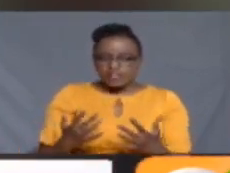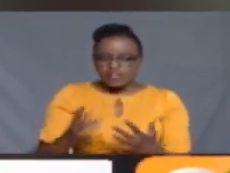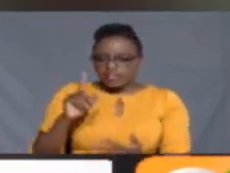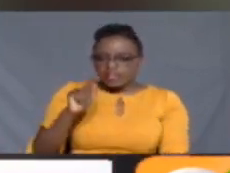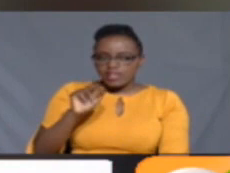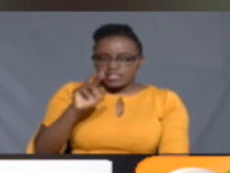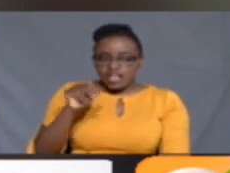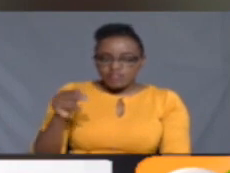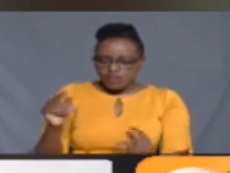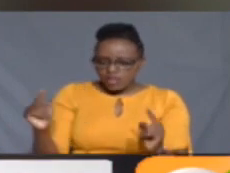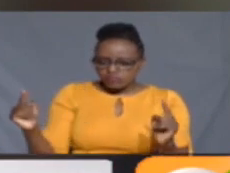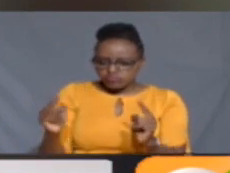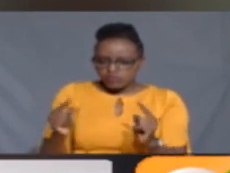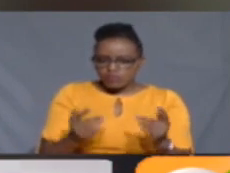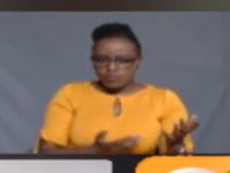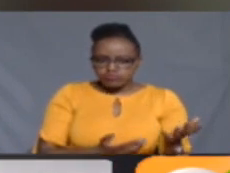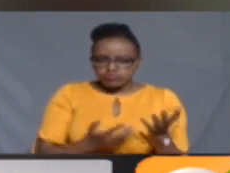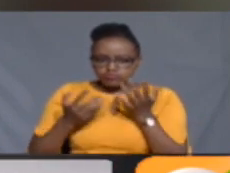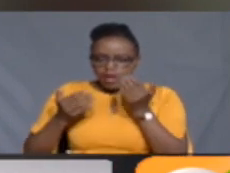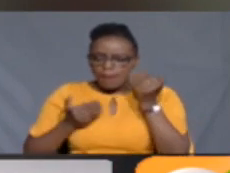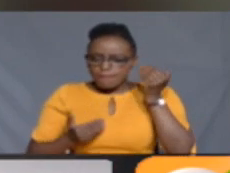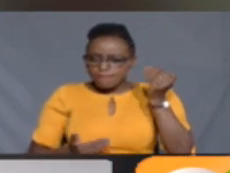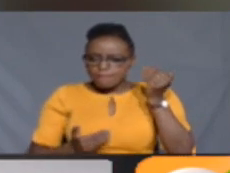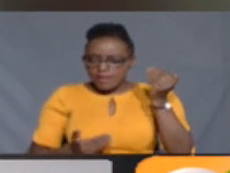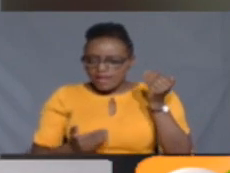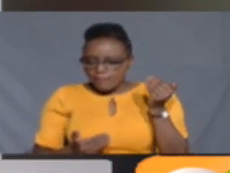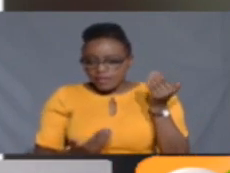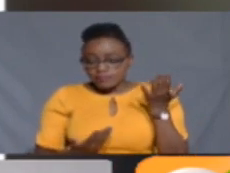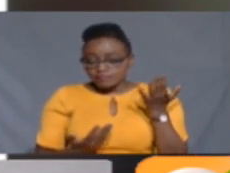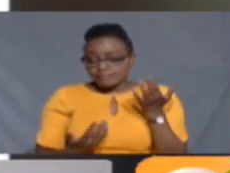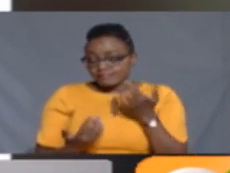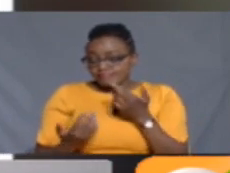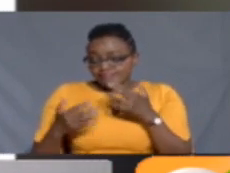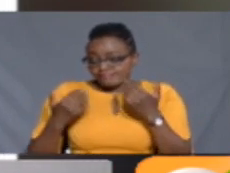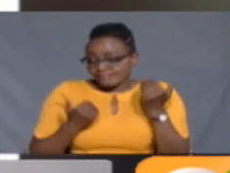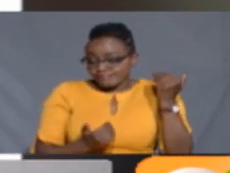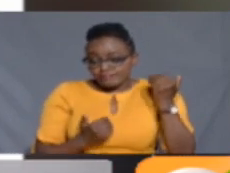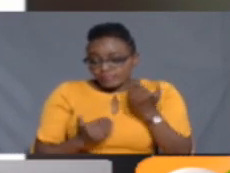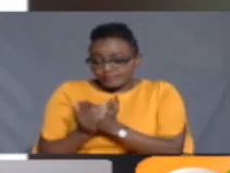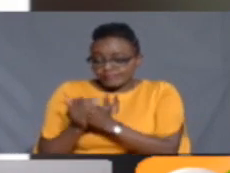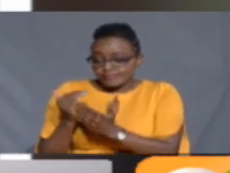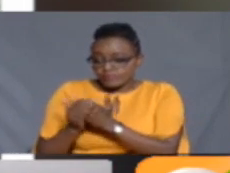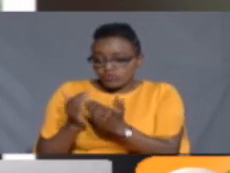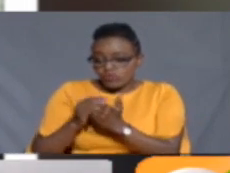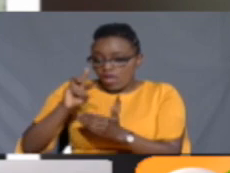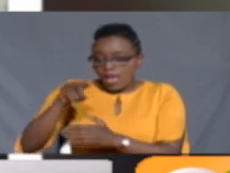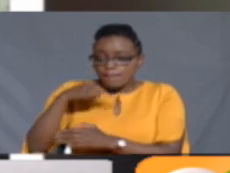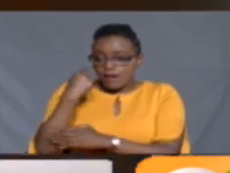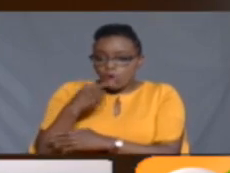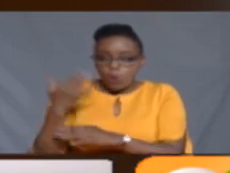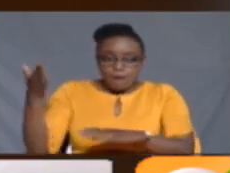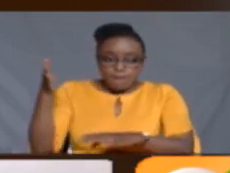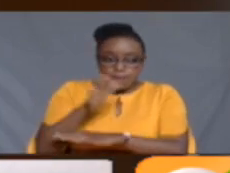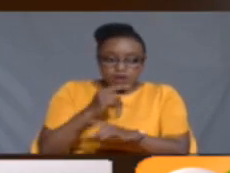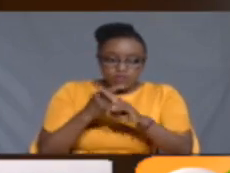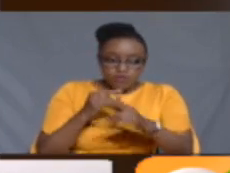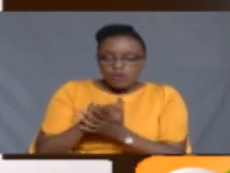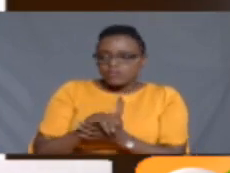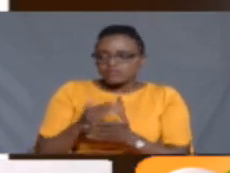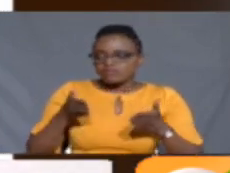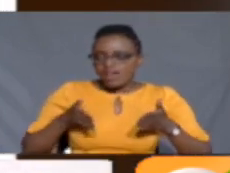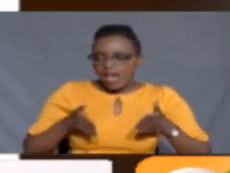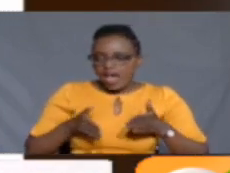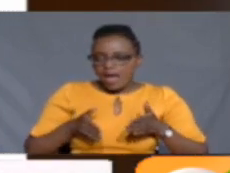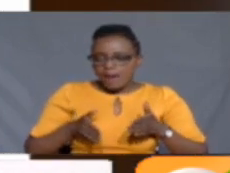Mallard, temporarily took on babysitting duties for a Member of Parliament who had returned from paternity